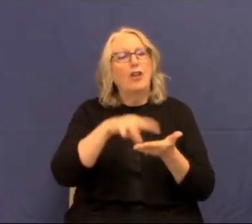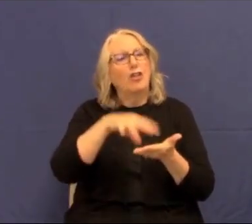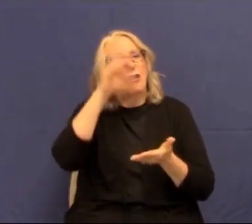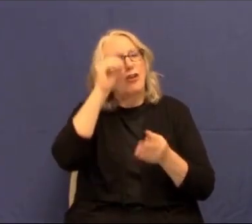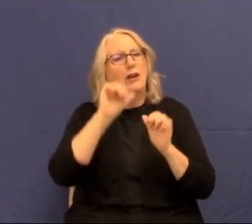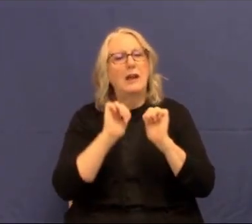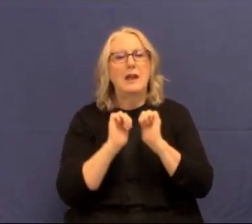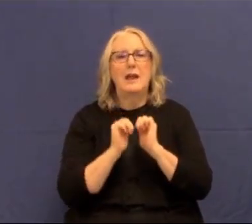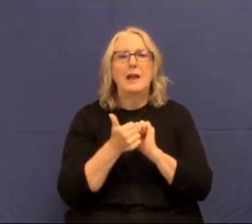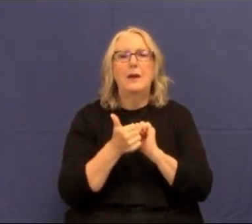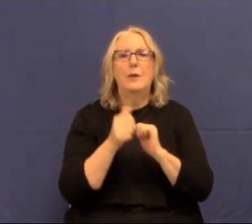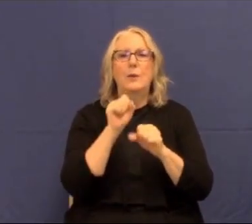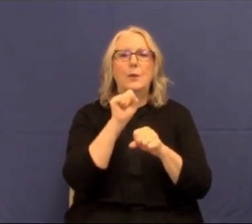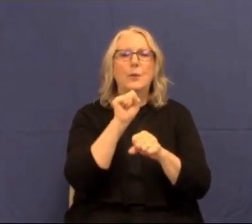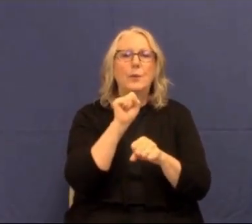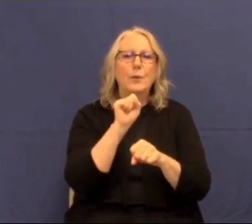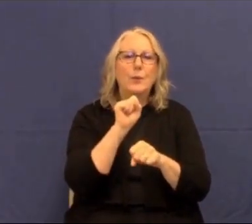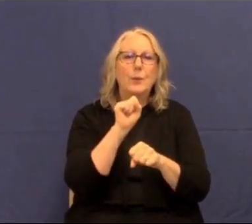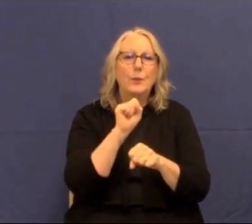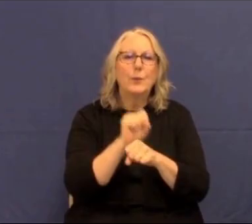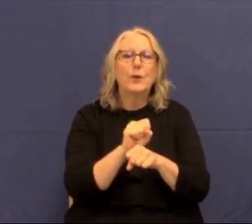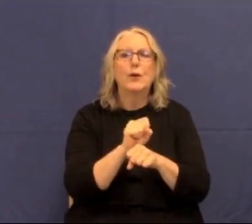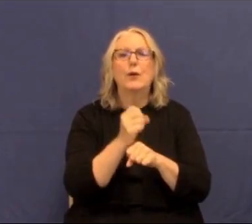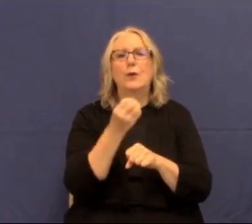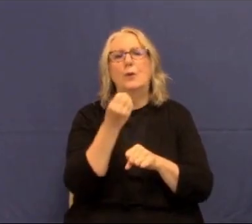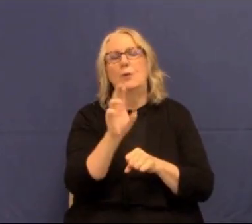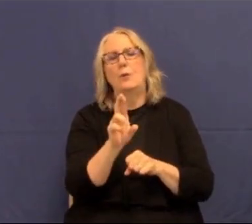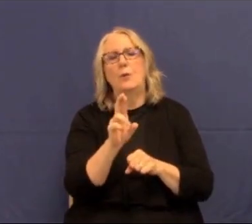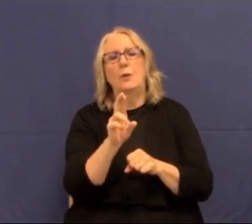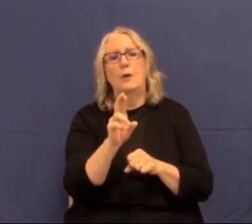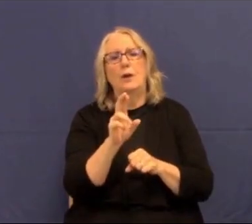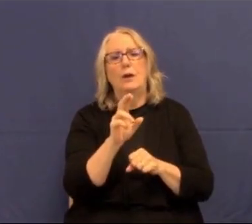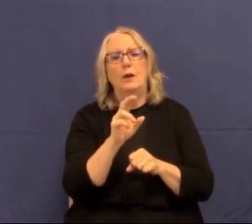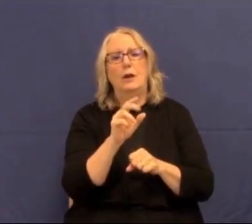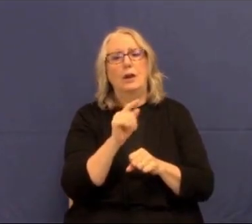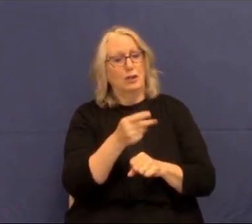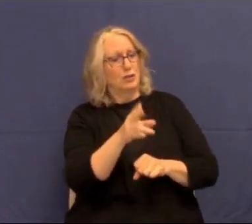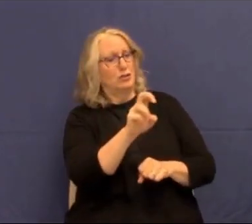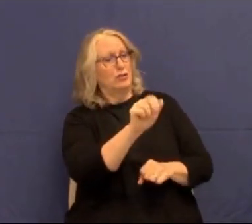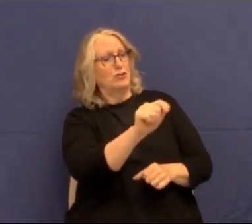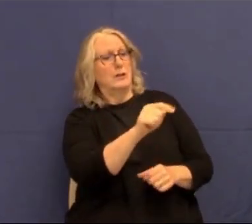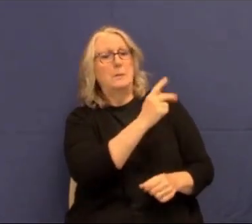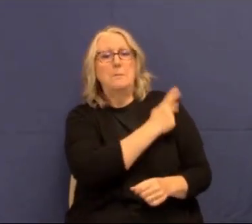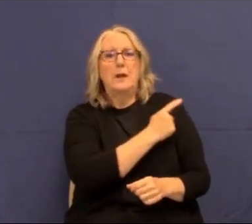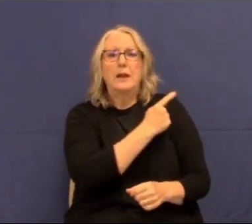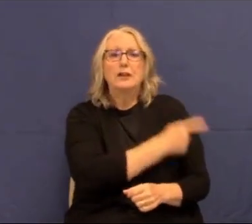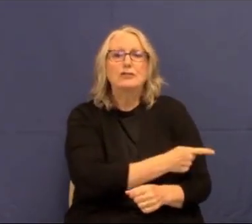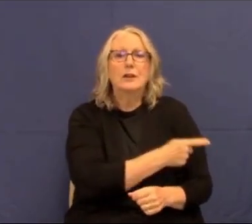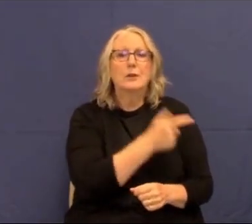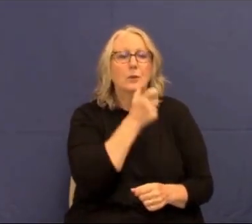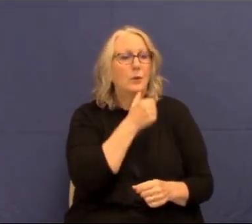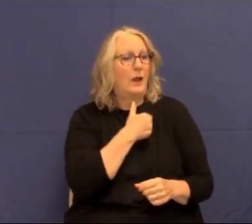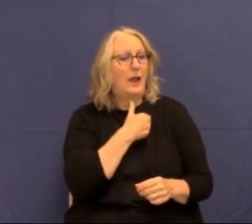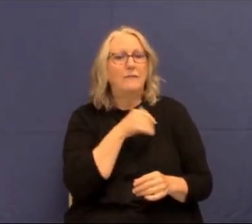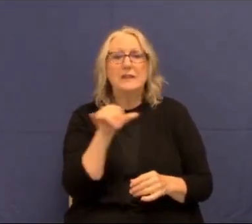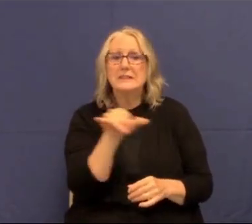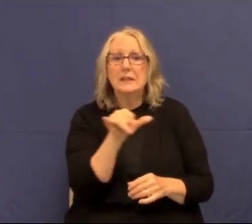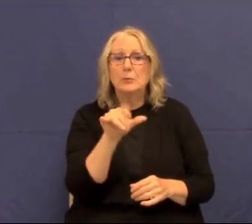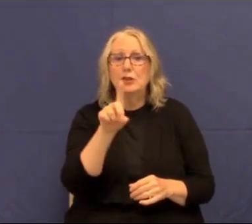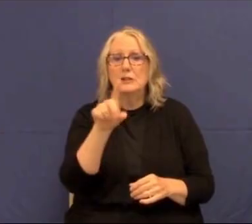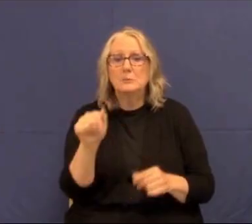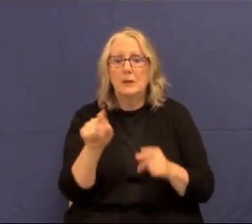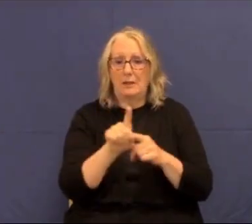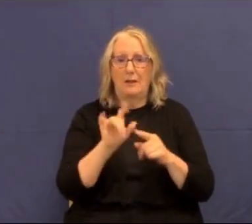that they learn how to work or even like treat a patient that might have a similar